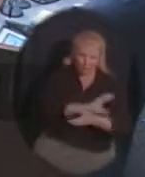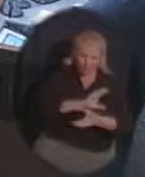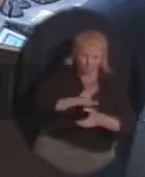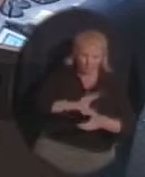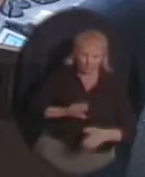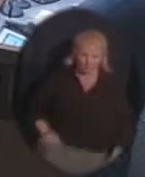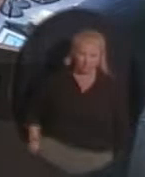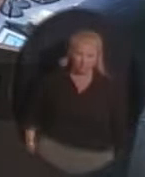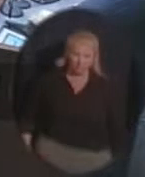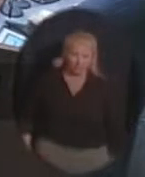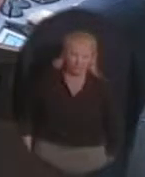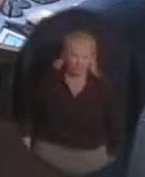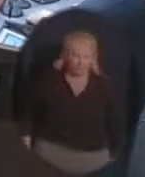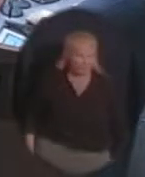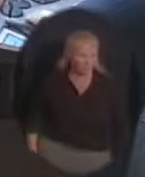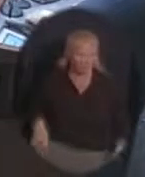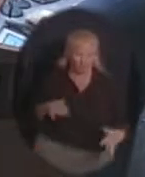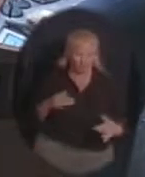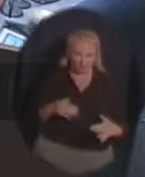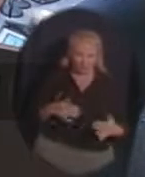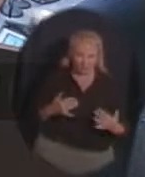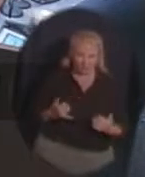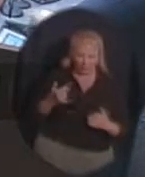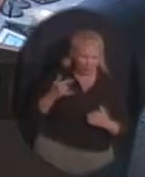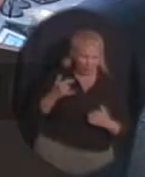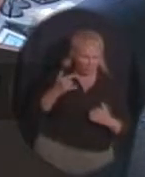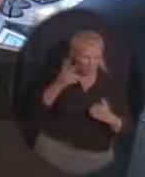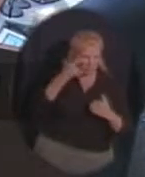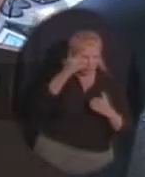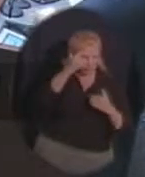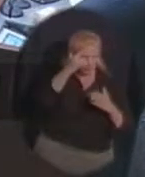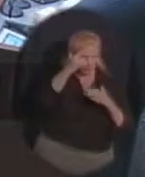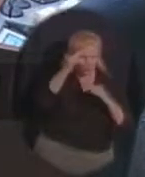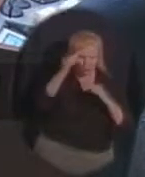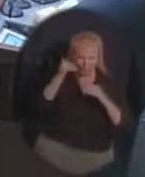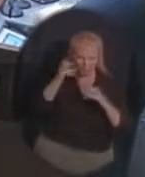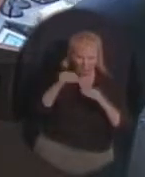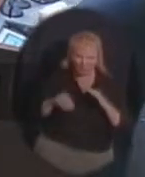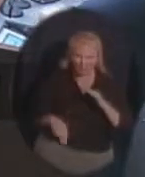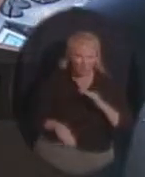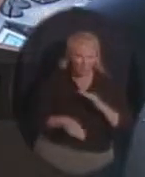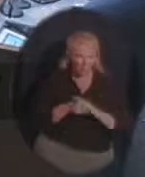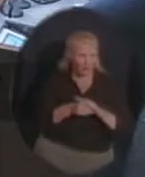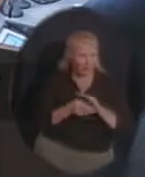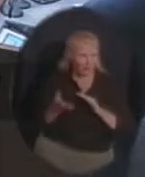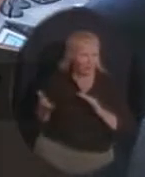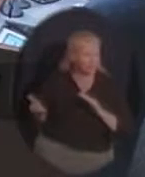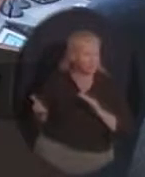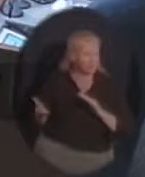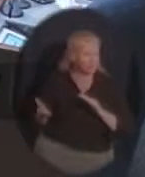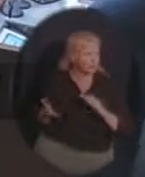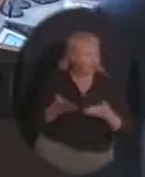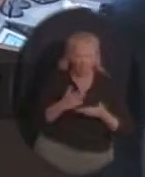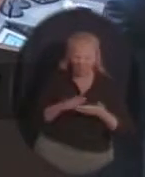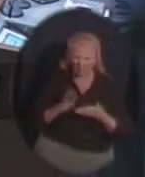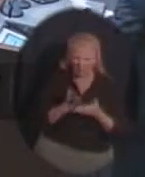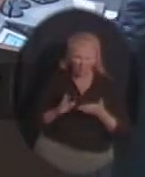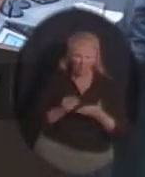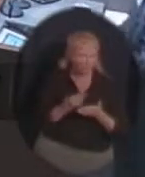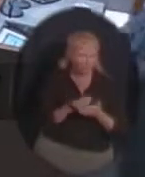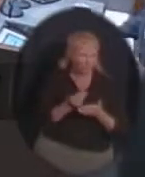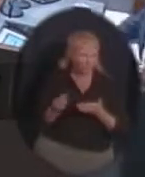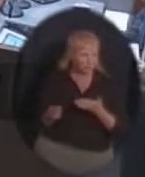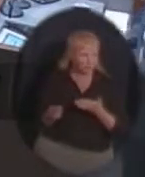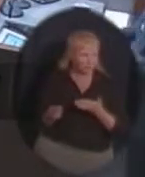Well, this was an action item. It's part of a group of bids purchases. I'm sorry, I'm sorry. Forgive me. We're still on it.